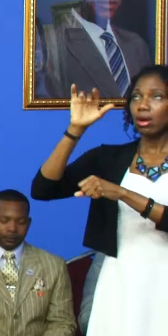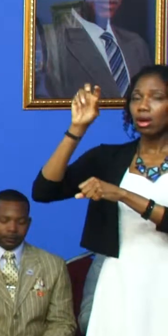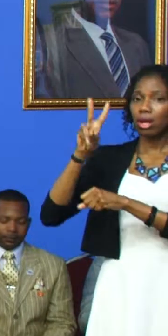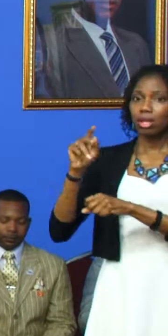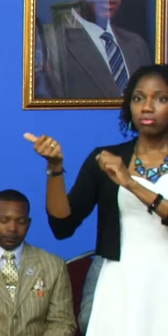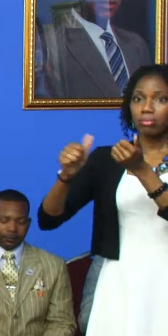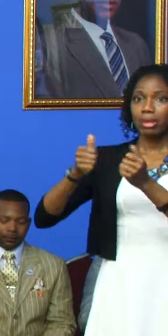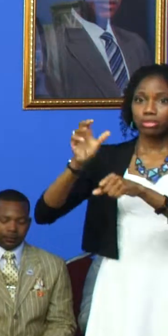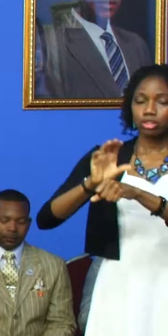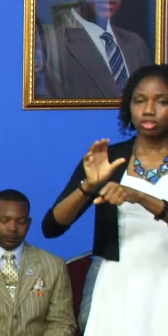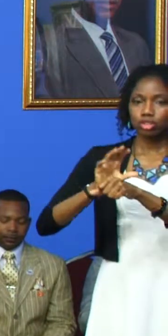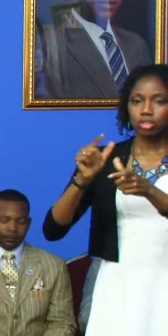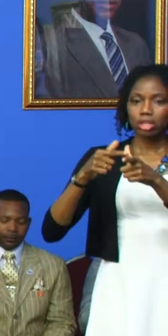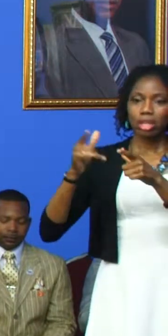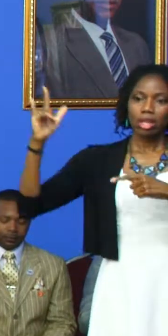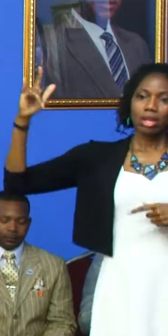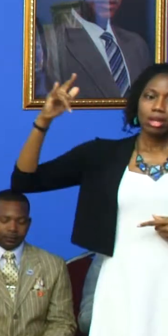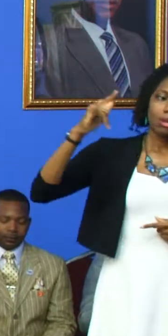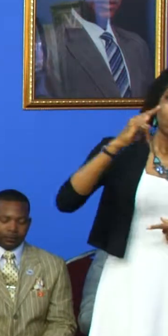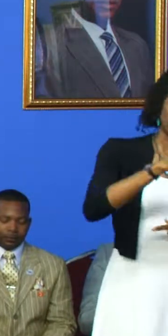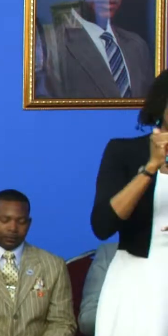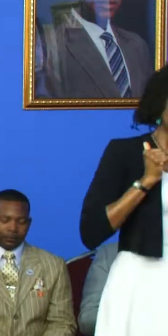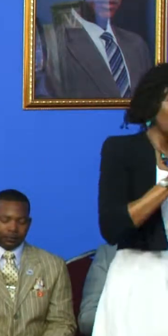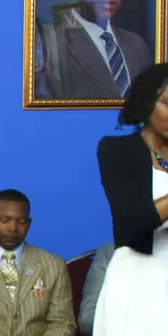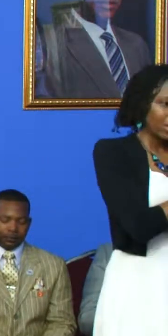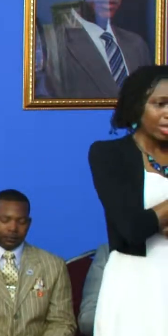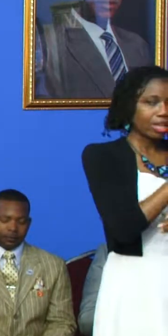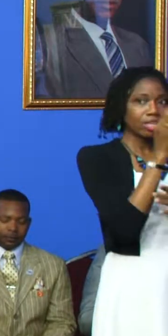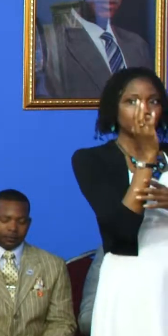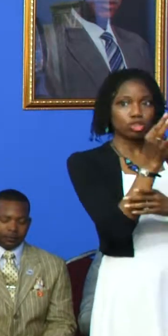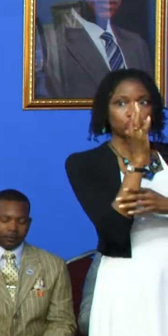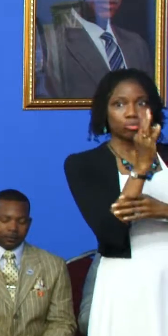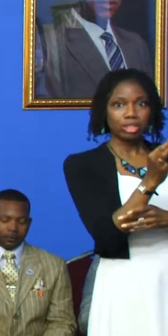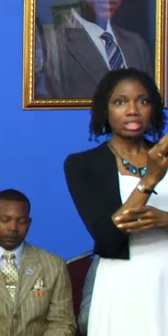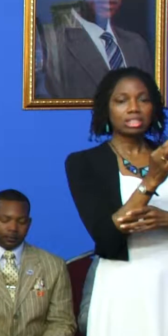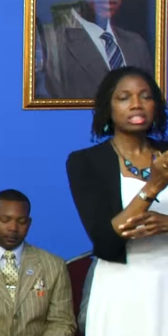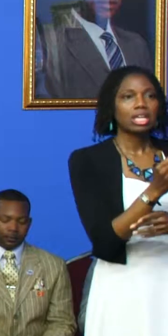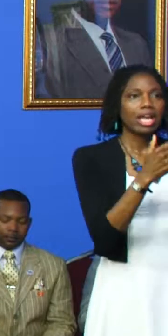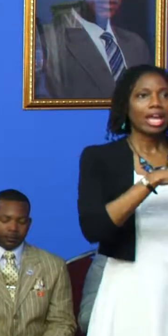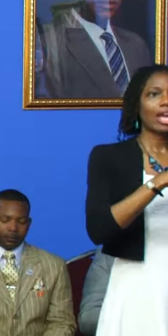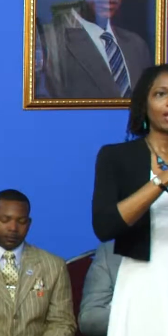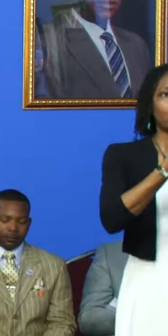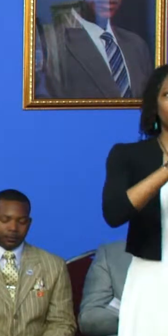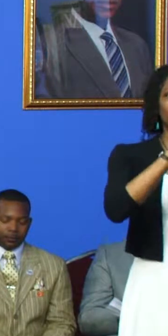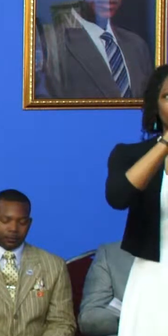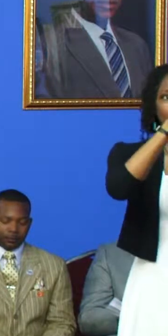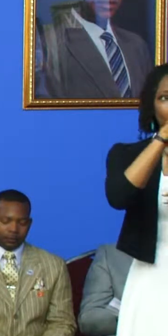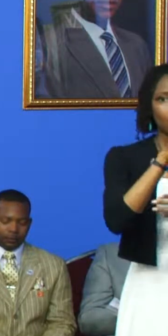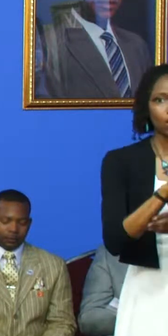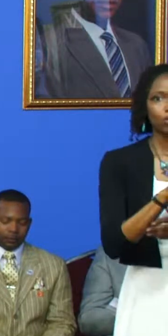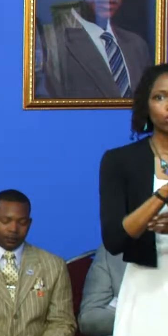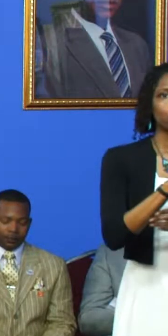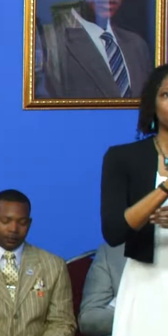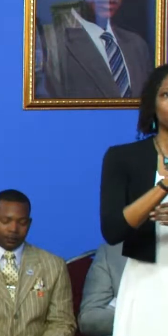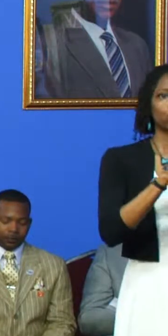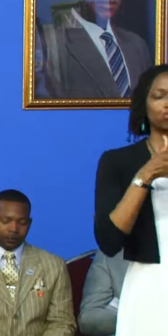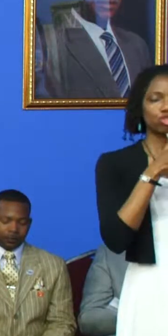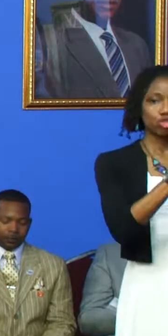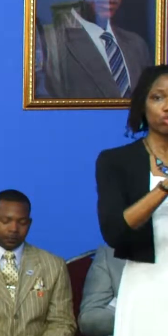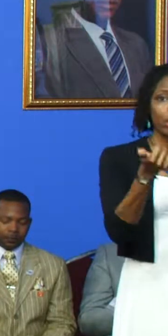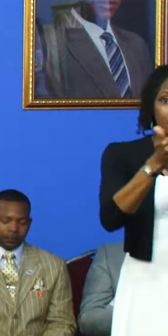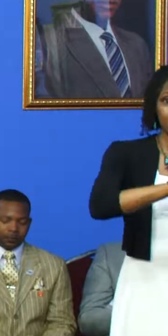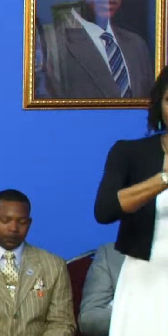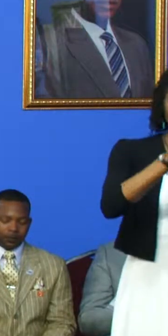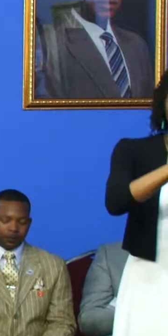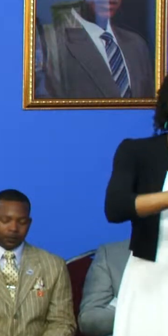tonight. I'm preaching Men's Day tomorrow at Hunter Street Baptist Church, Reverend Tucson Hill, the church